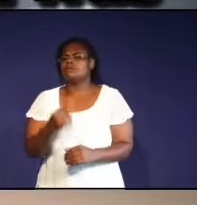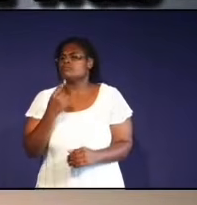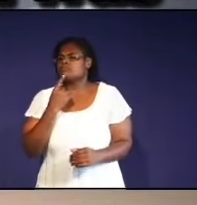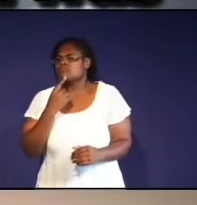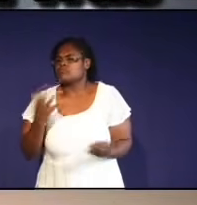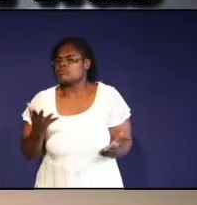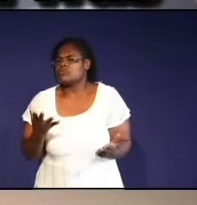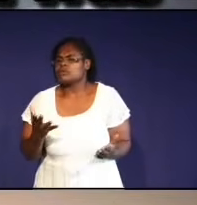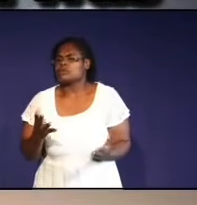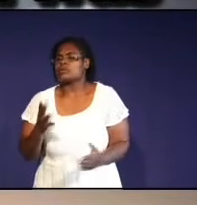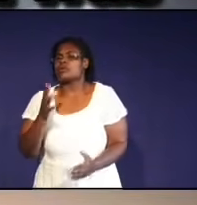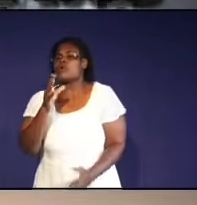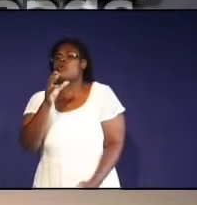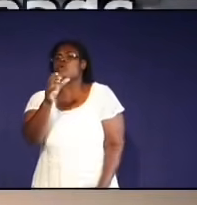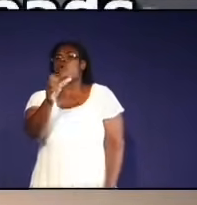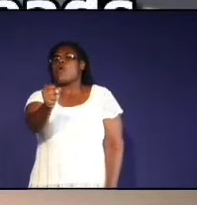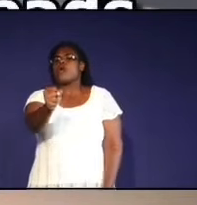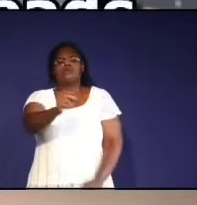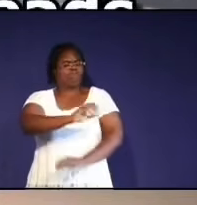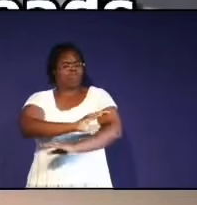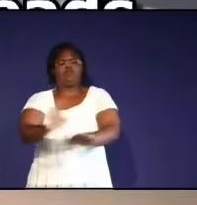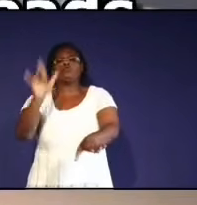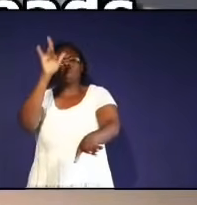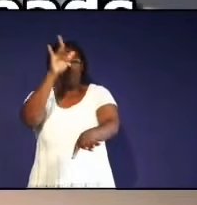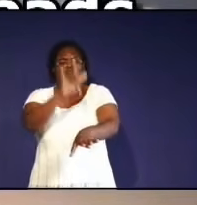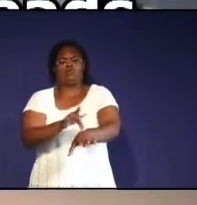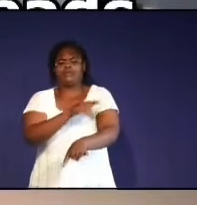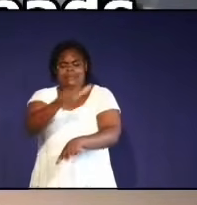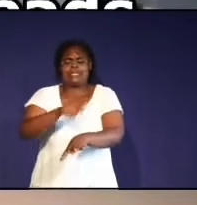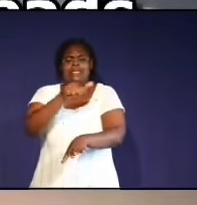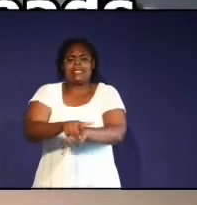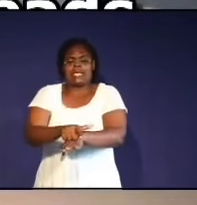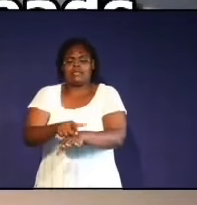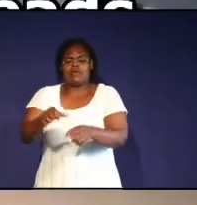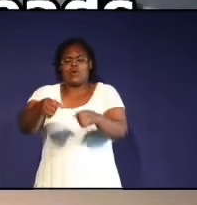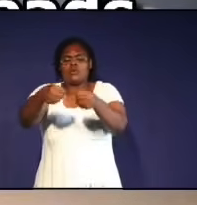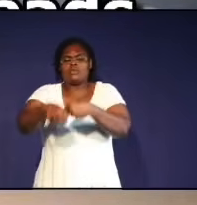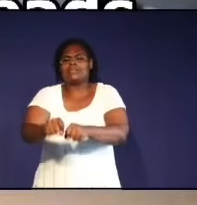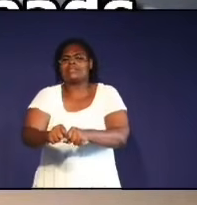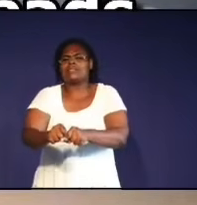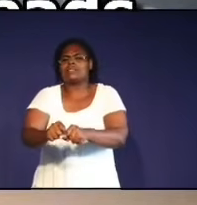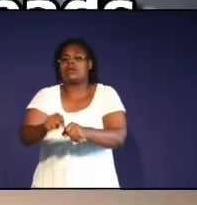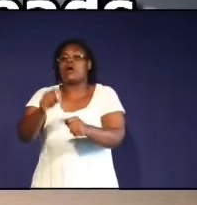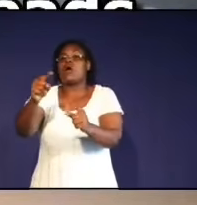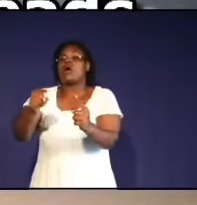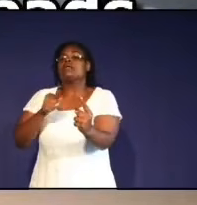saying, "Do not harm the land or the sea until